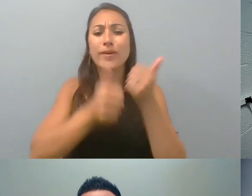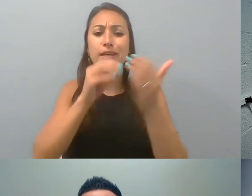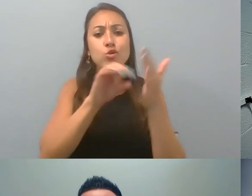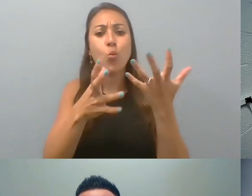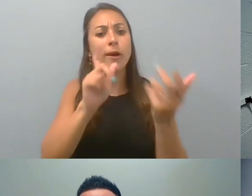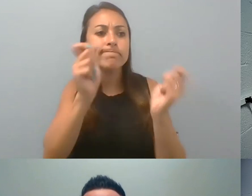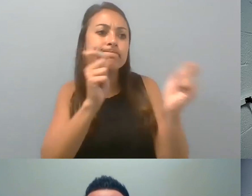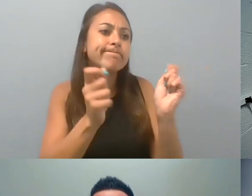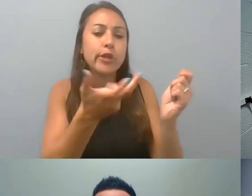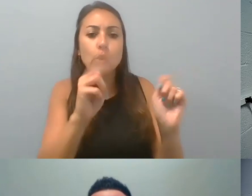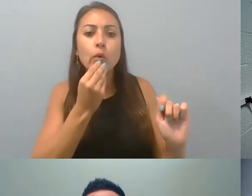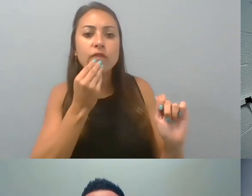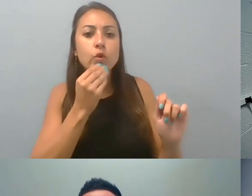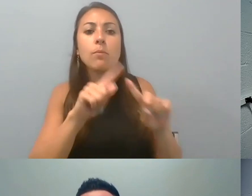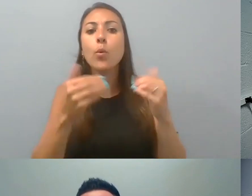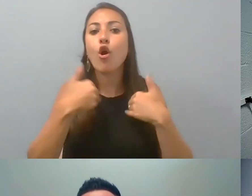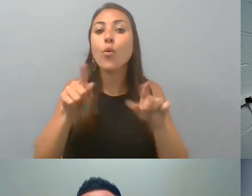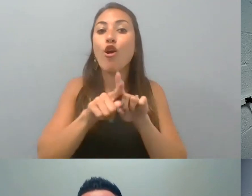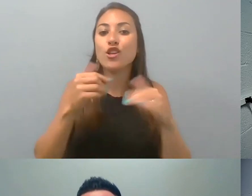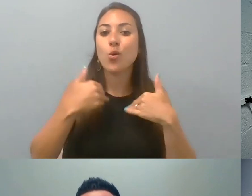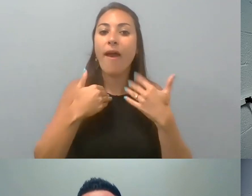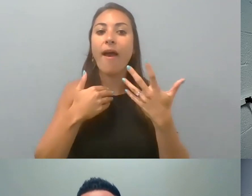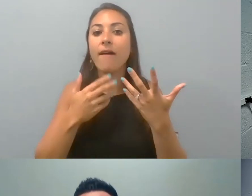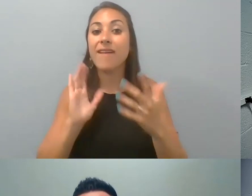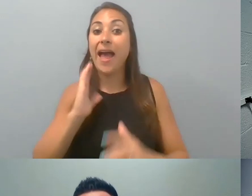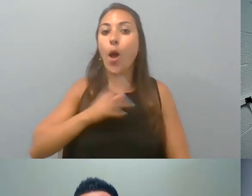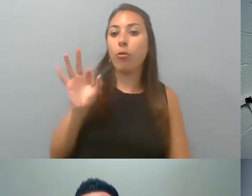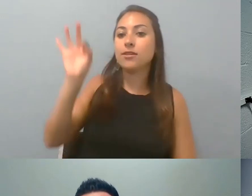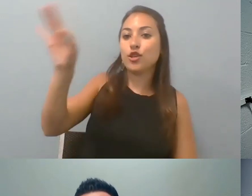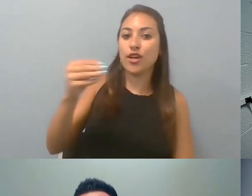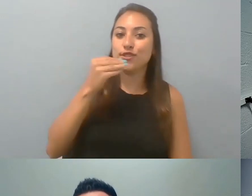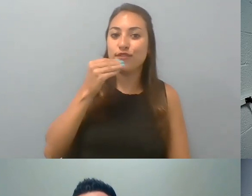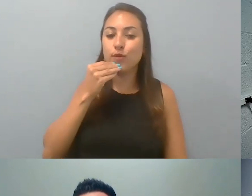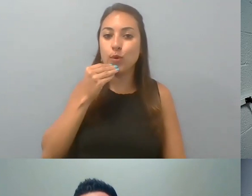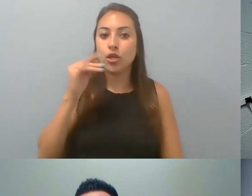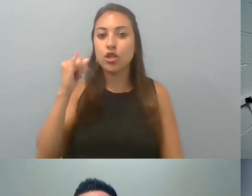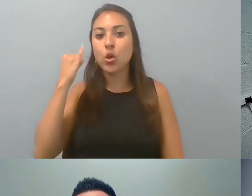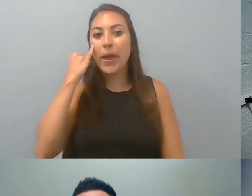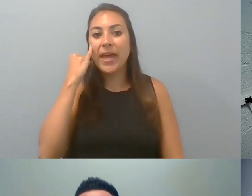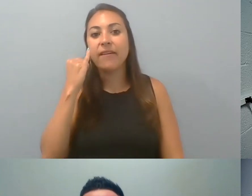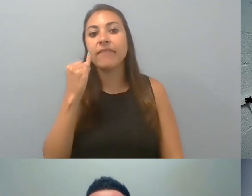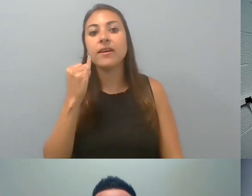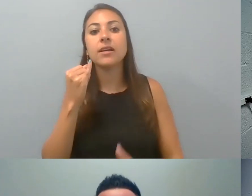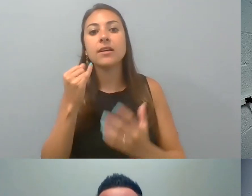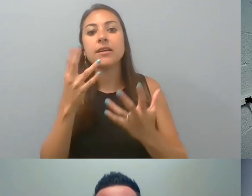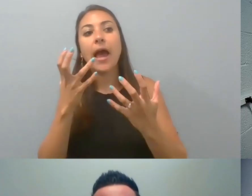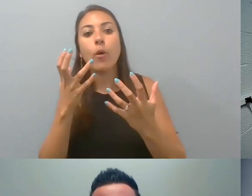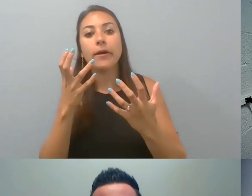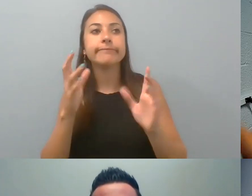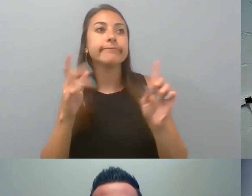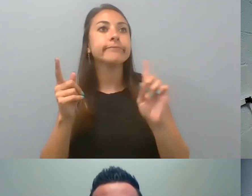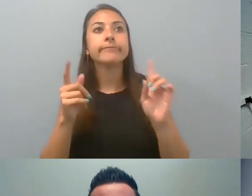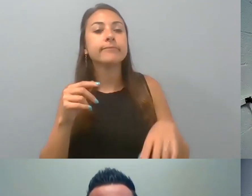more ready made and quicker, where they could bypass the line and get that, where they're getting, you know, a similar dish. It's just not exactly made